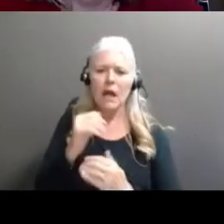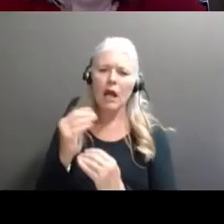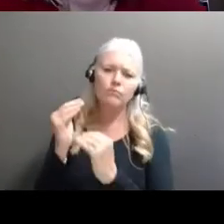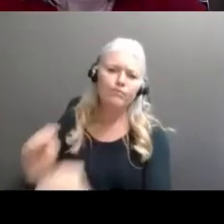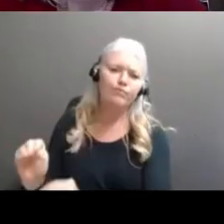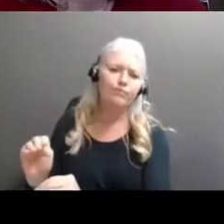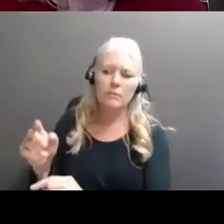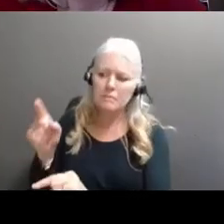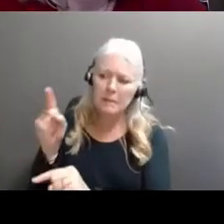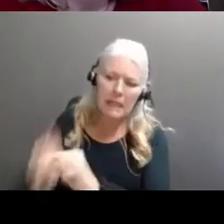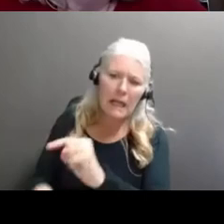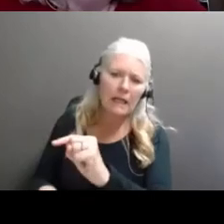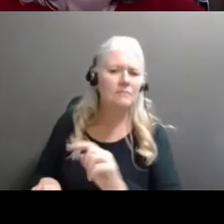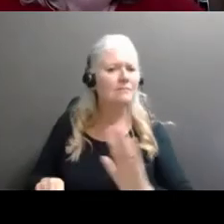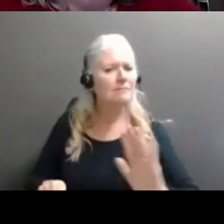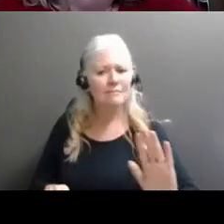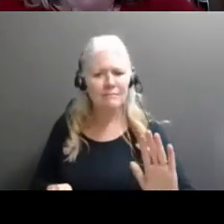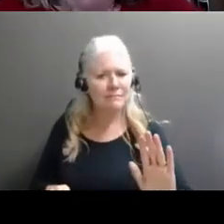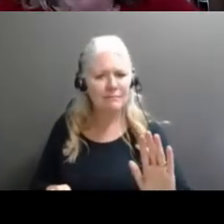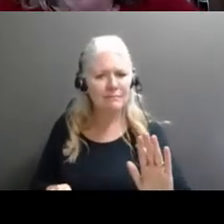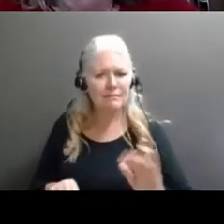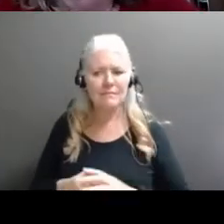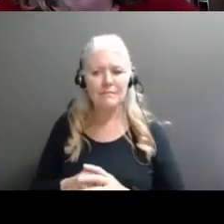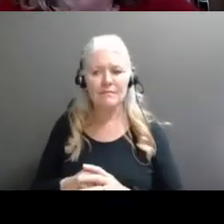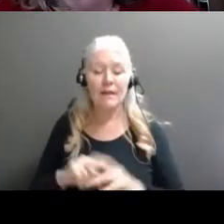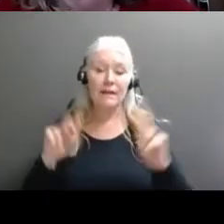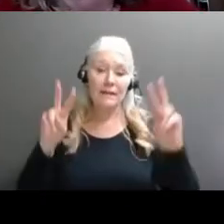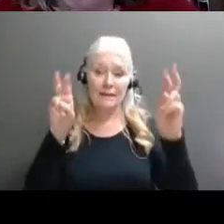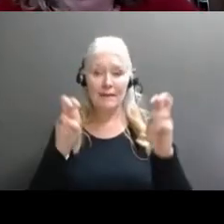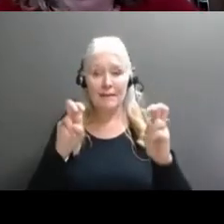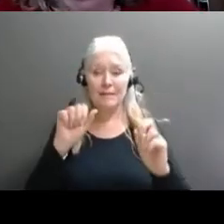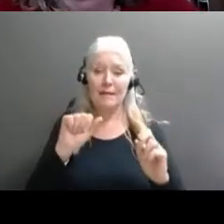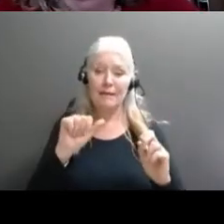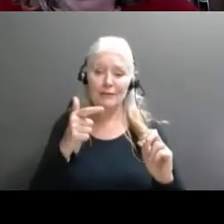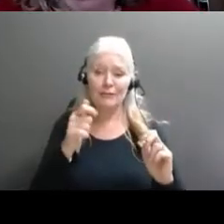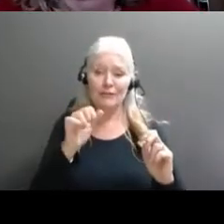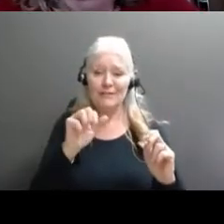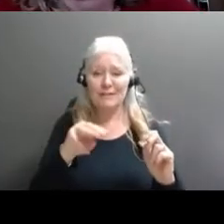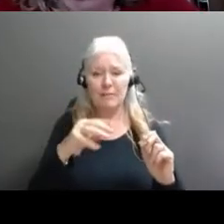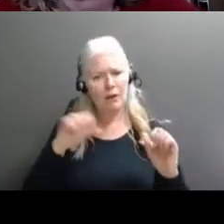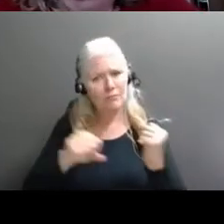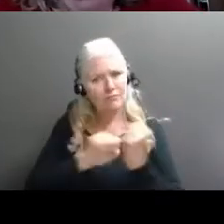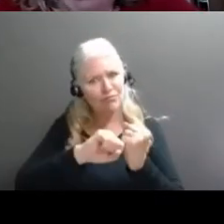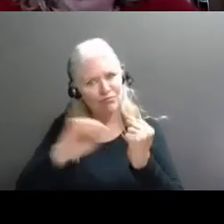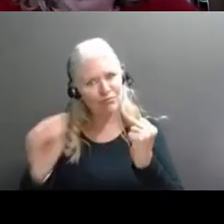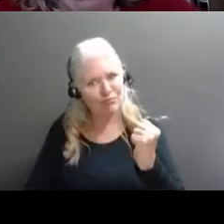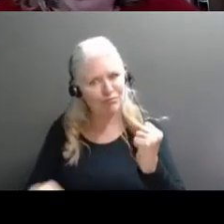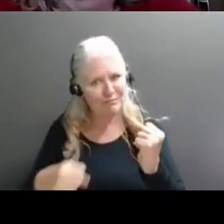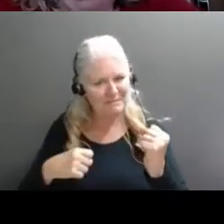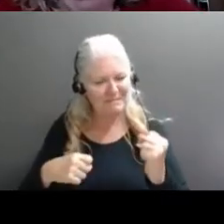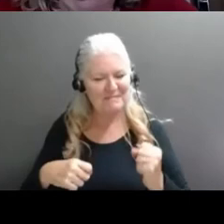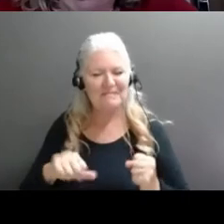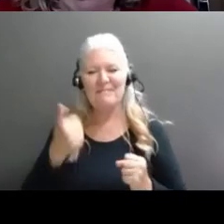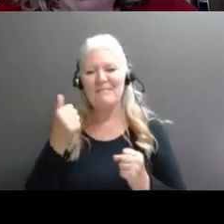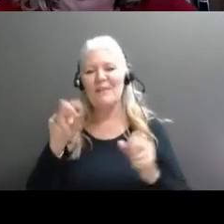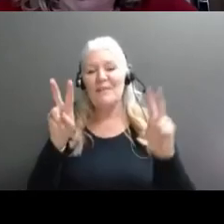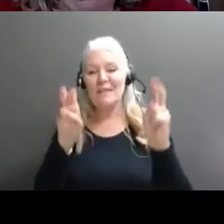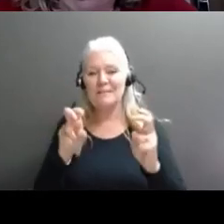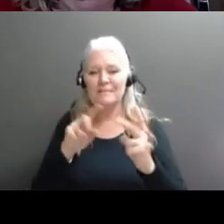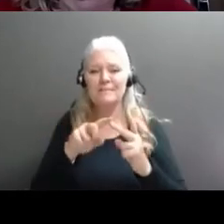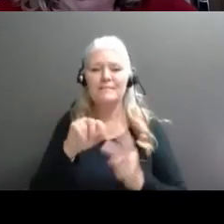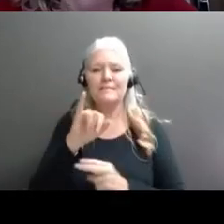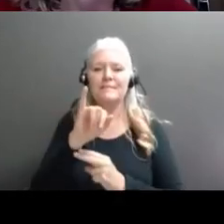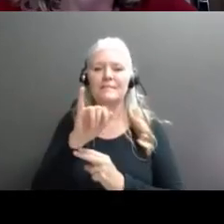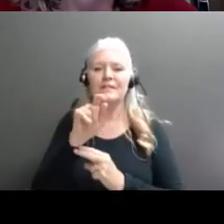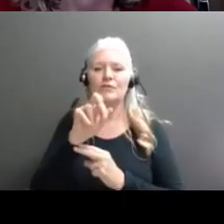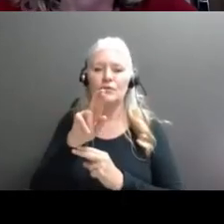the themes, so ageism, and we could go on forever and a day with that, but the other two themes is around intergenerational dynamics.